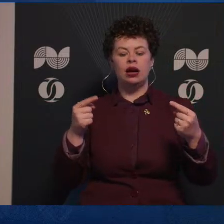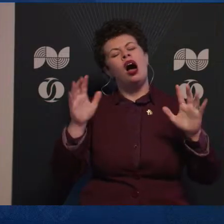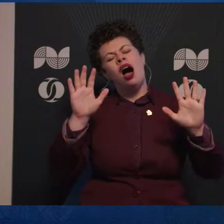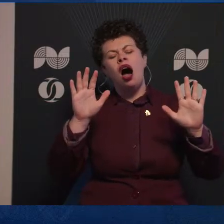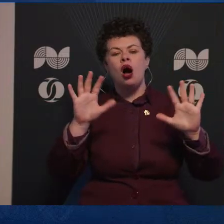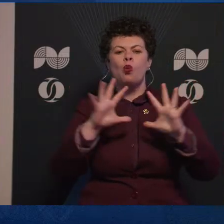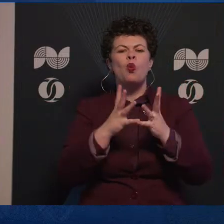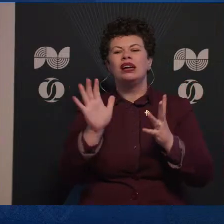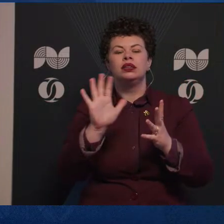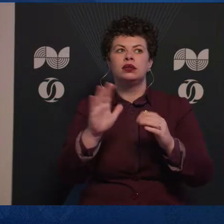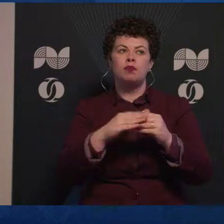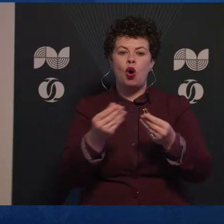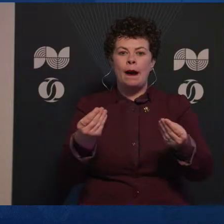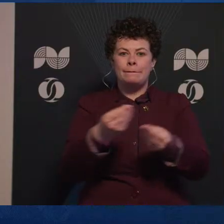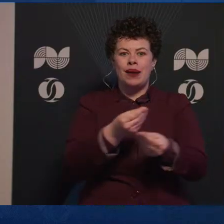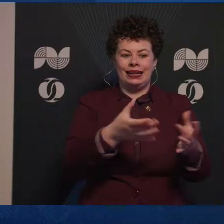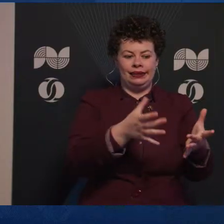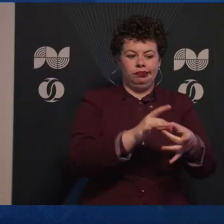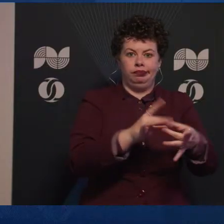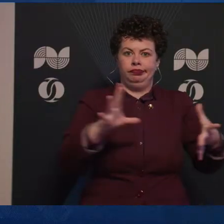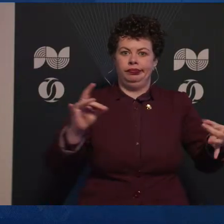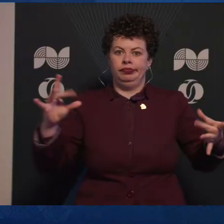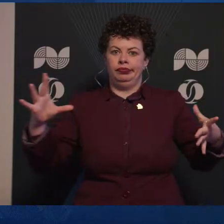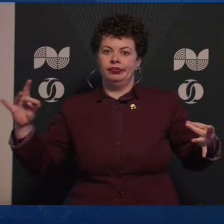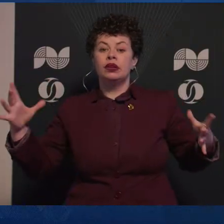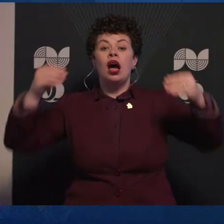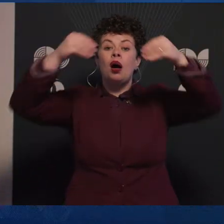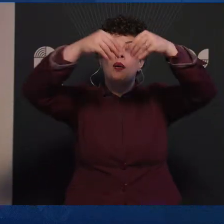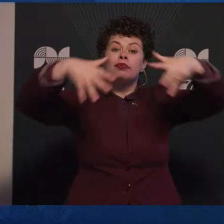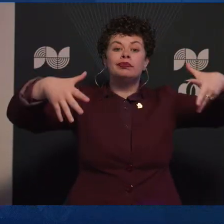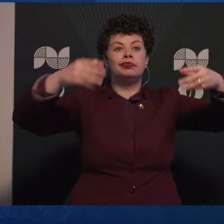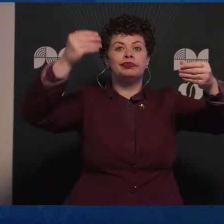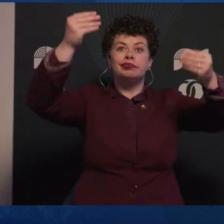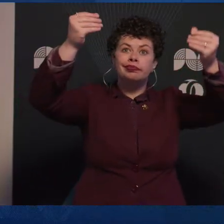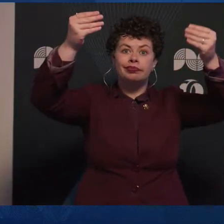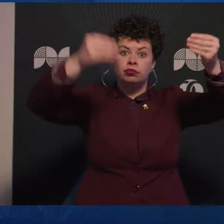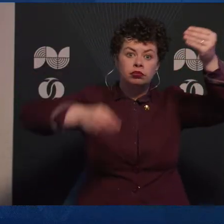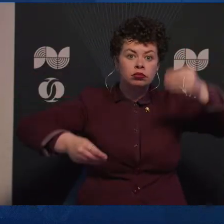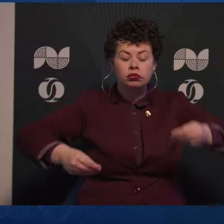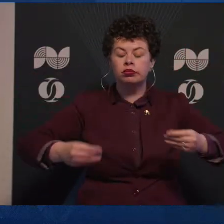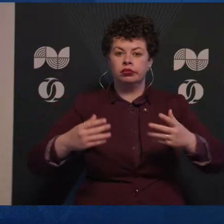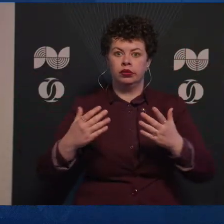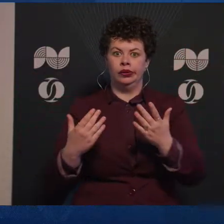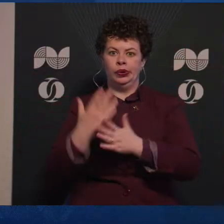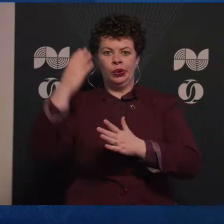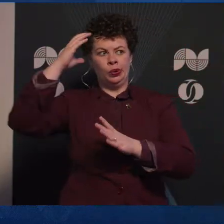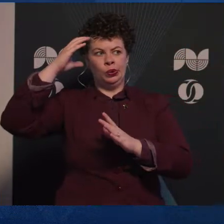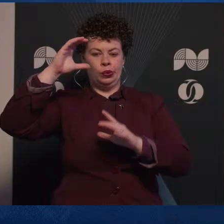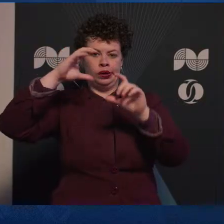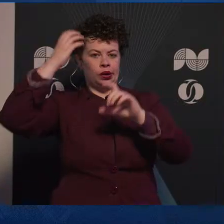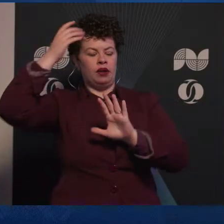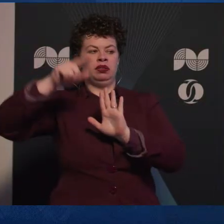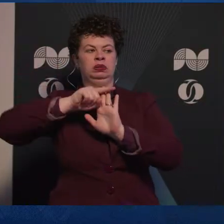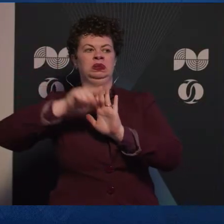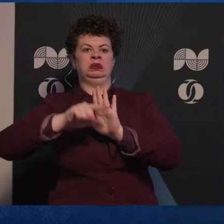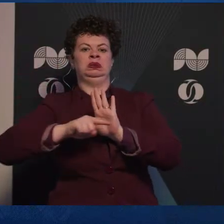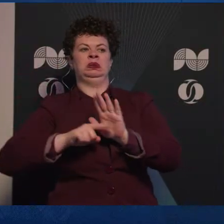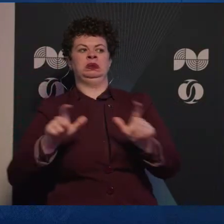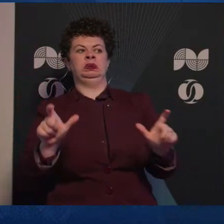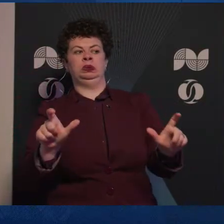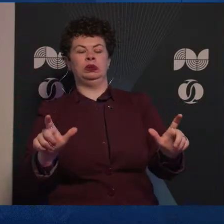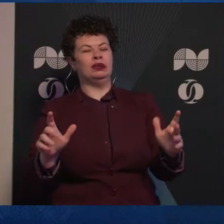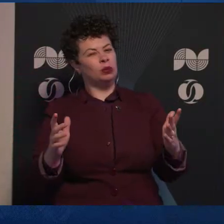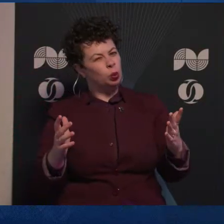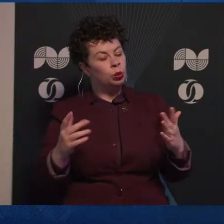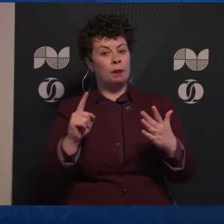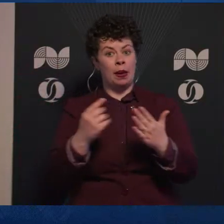So the multilateral trade system is under pressure, industrial policy is reemerging. yet much of your research exactly suggests